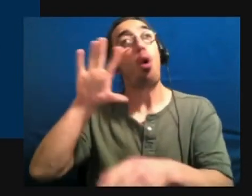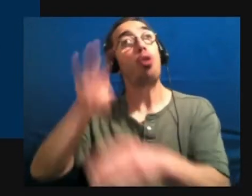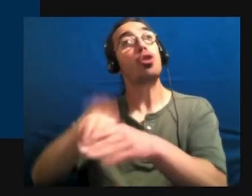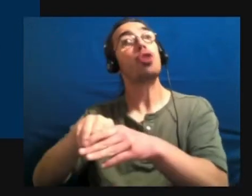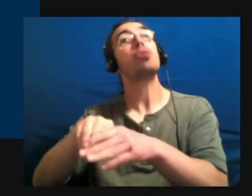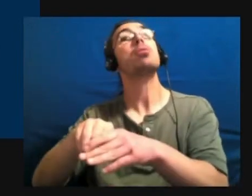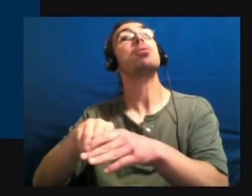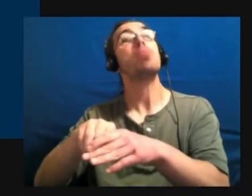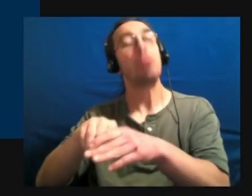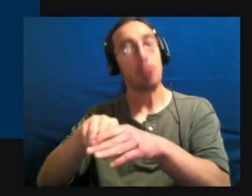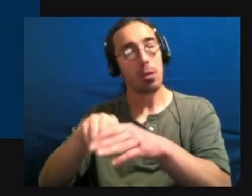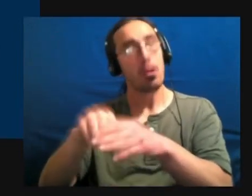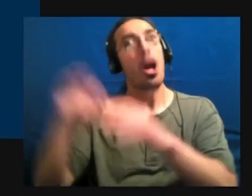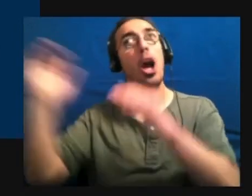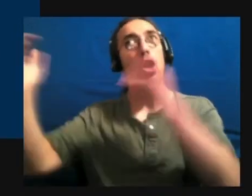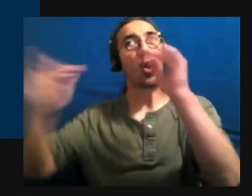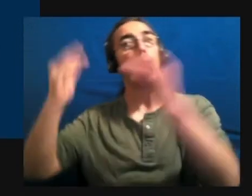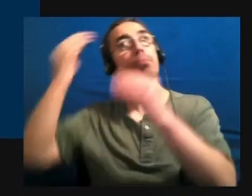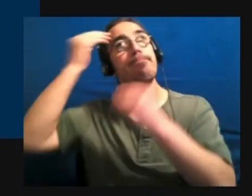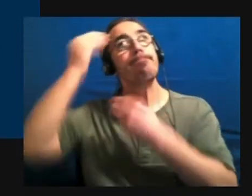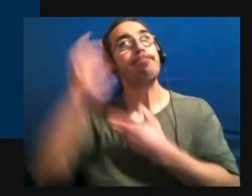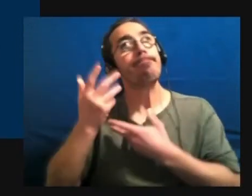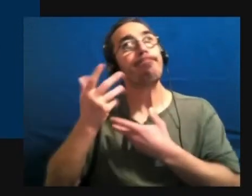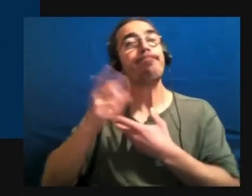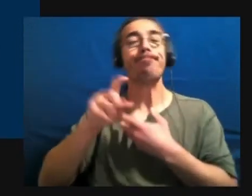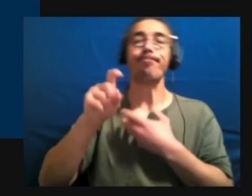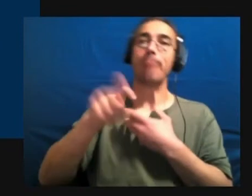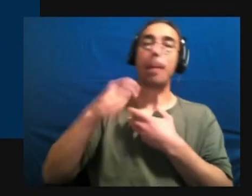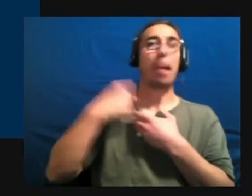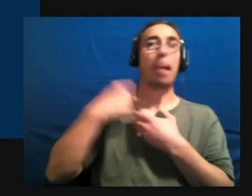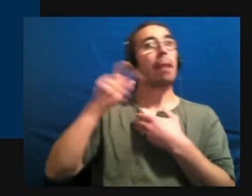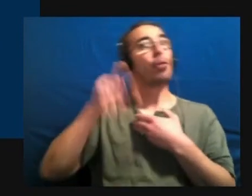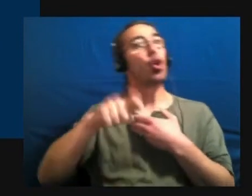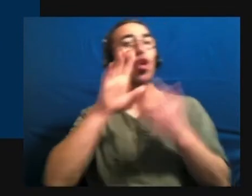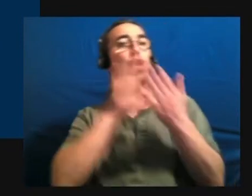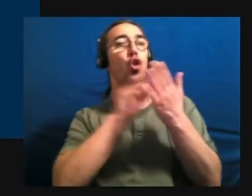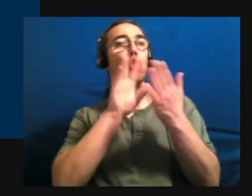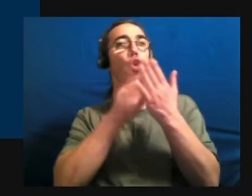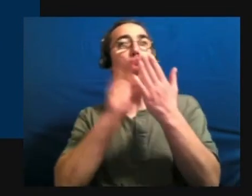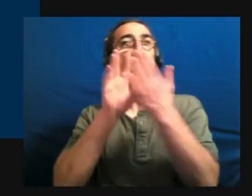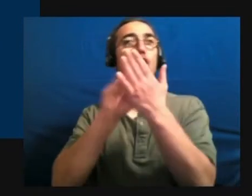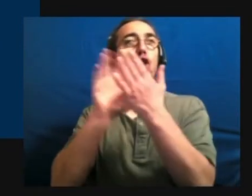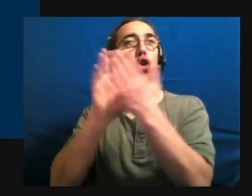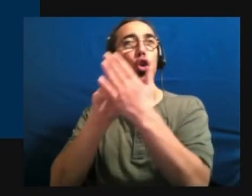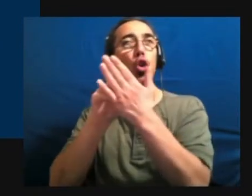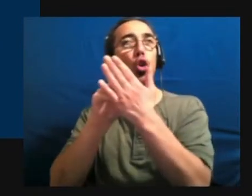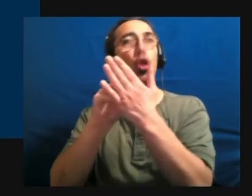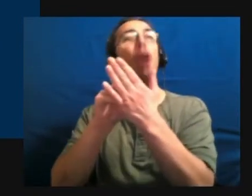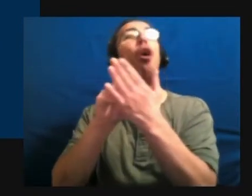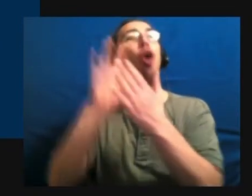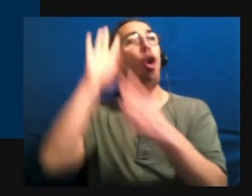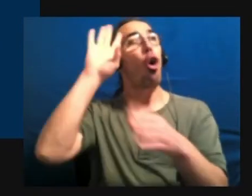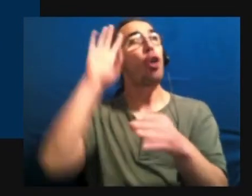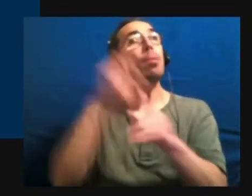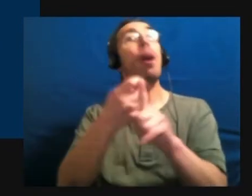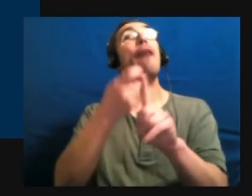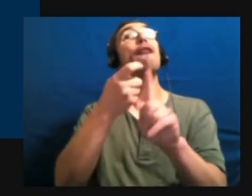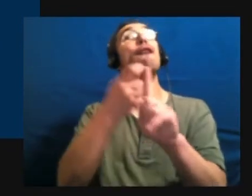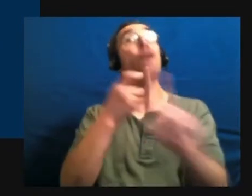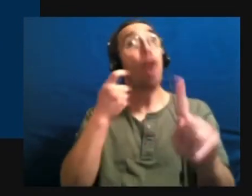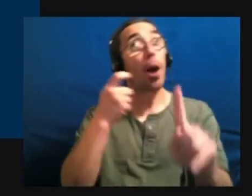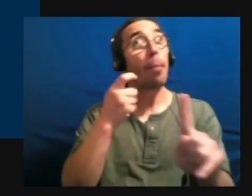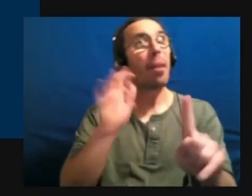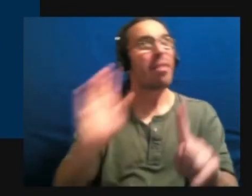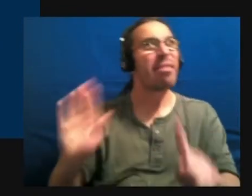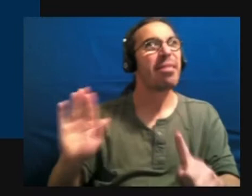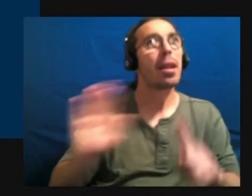local friend, told me, you need to learn about autism from autistic people. After I had all that experience and